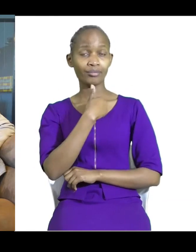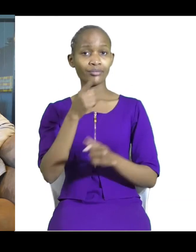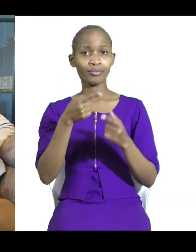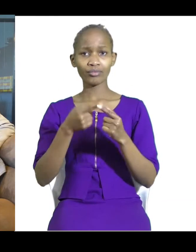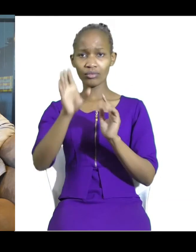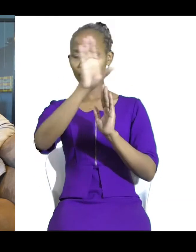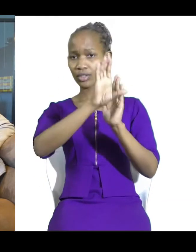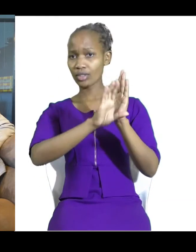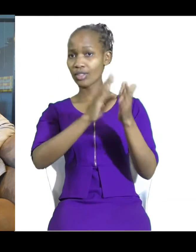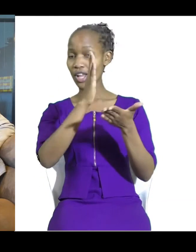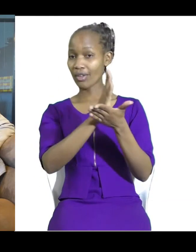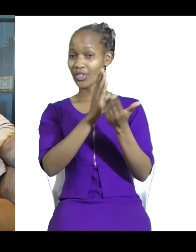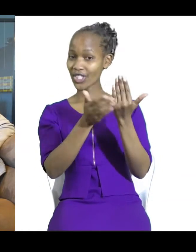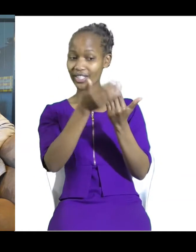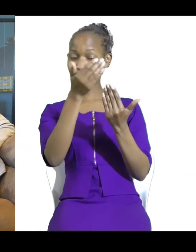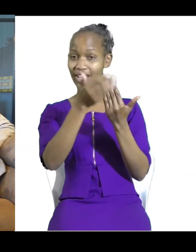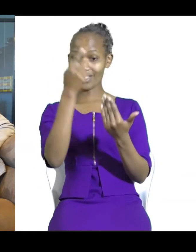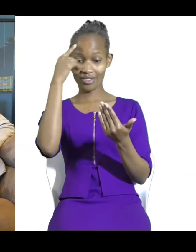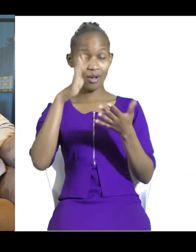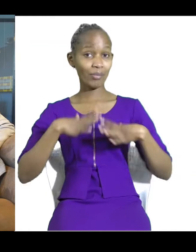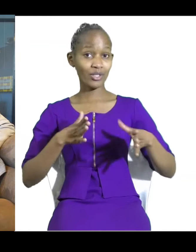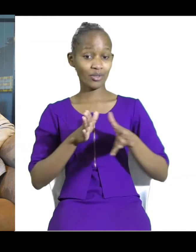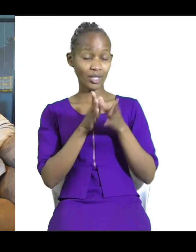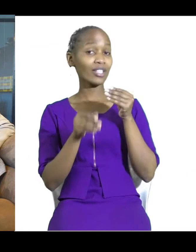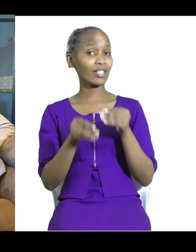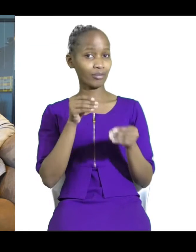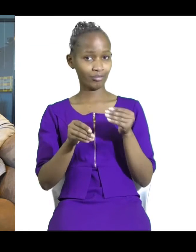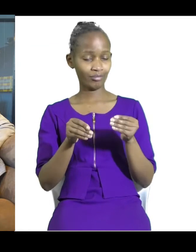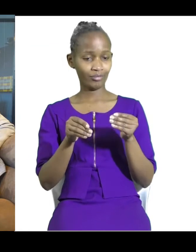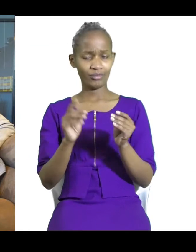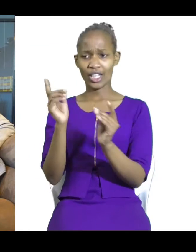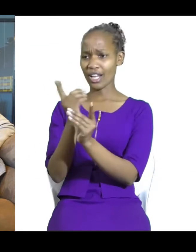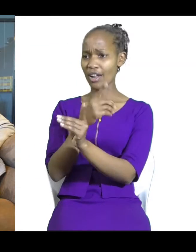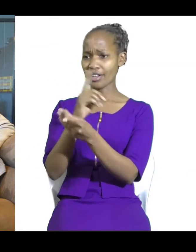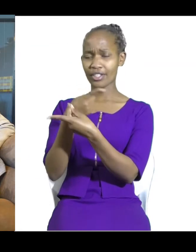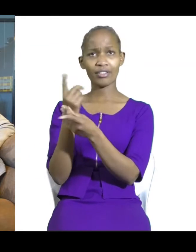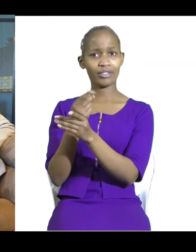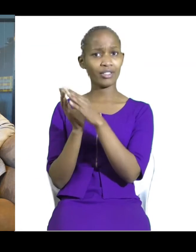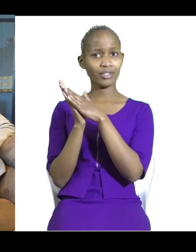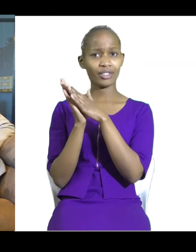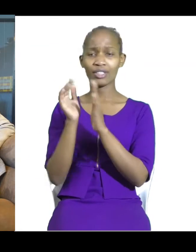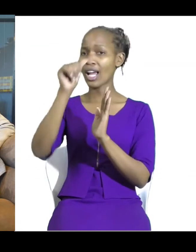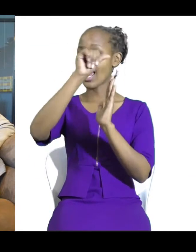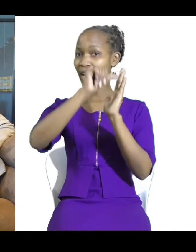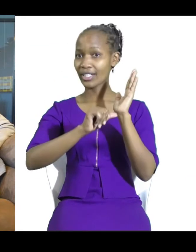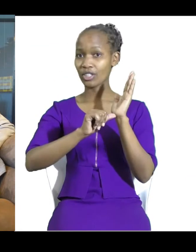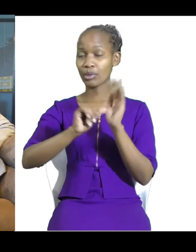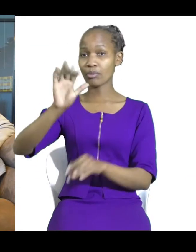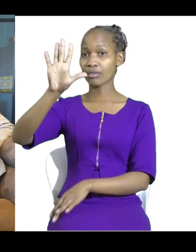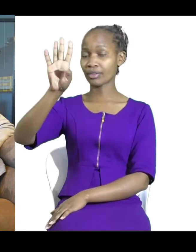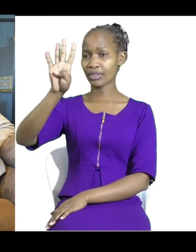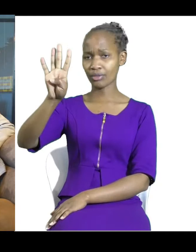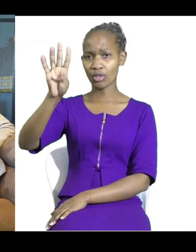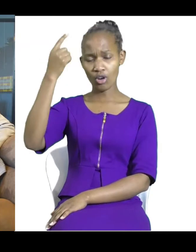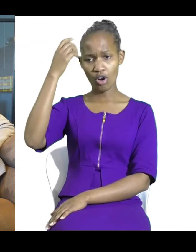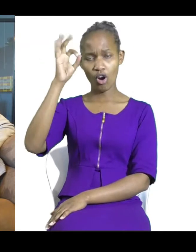a robust constitution that actually takes care of persons with disabilities, and various articles, and if I will touch Article 54 of